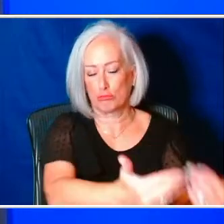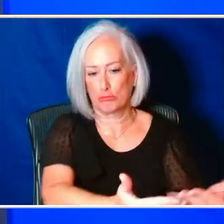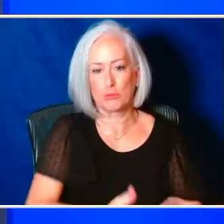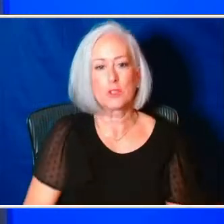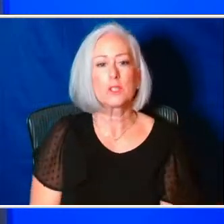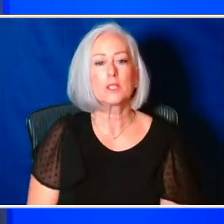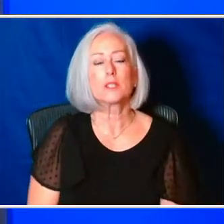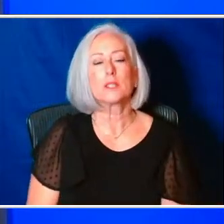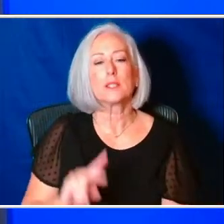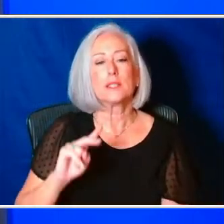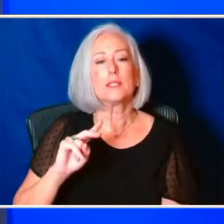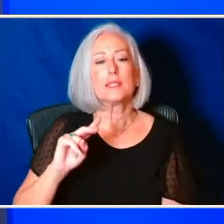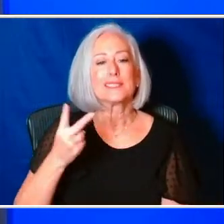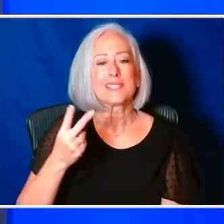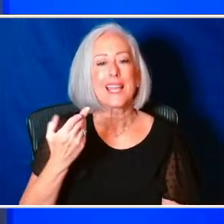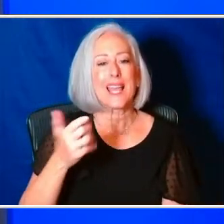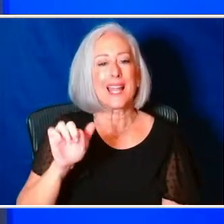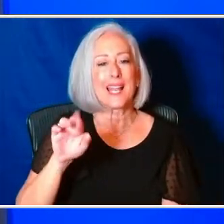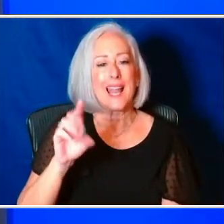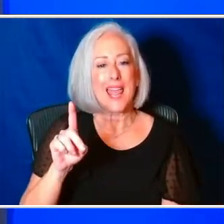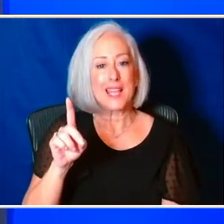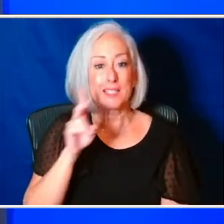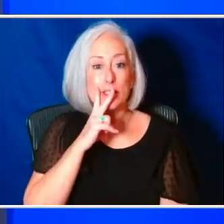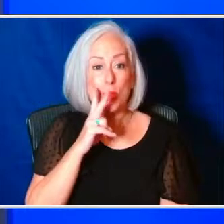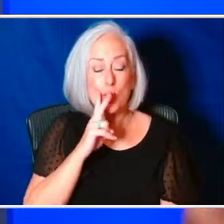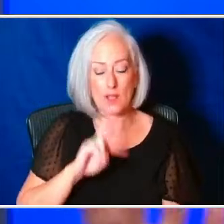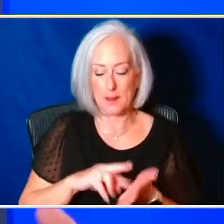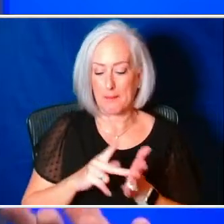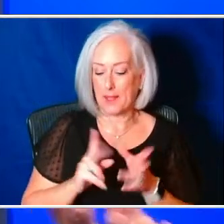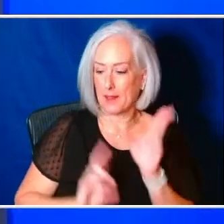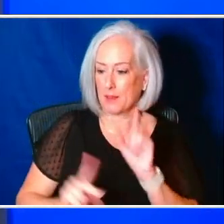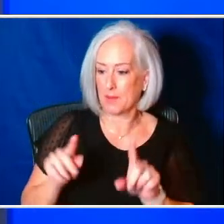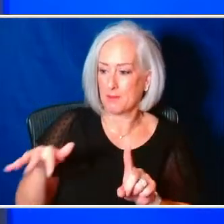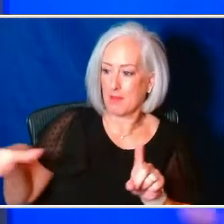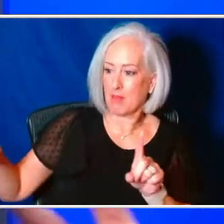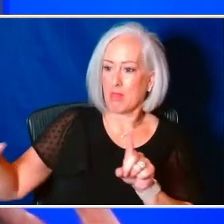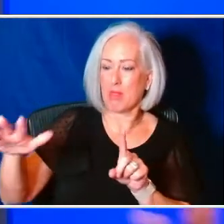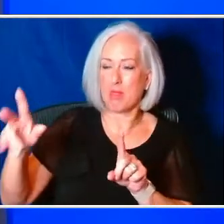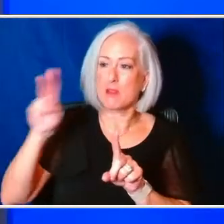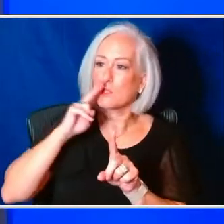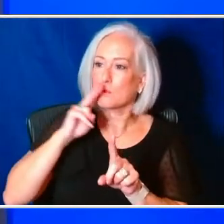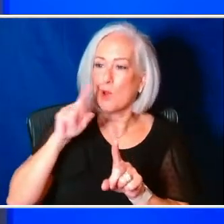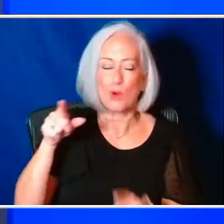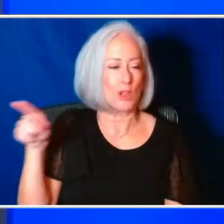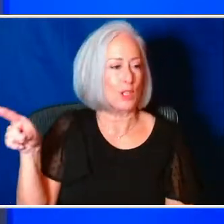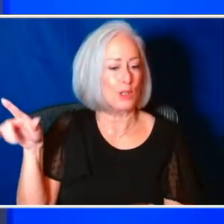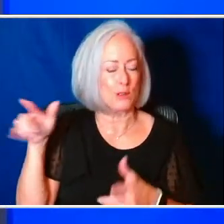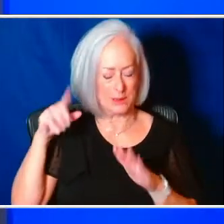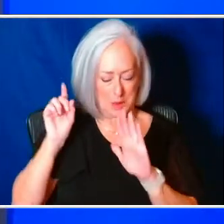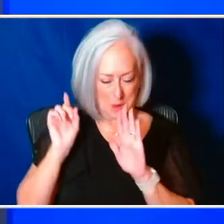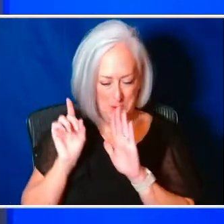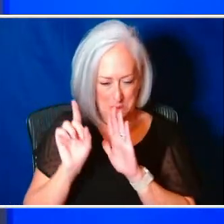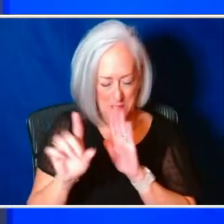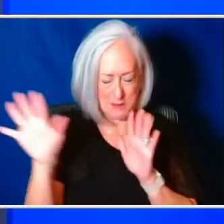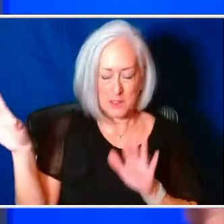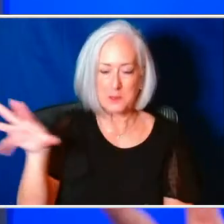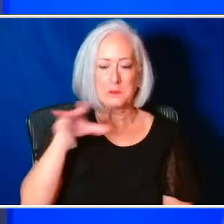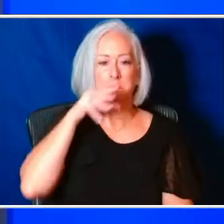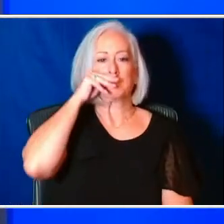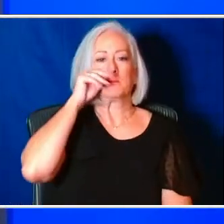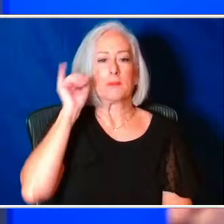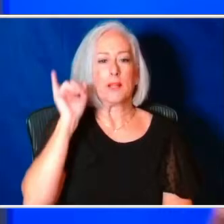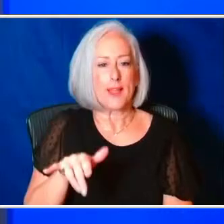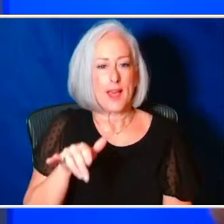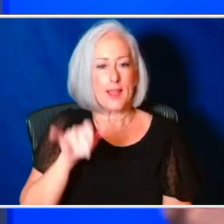has been documented to be also another risk factor. So, and that's why there's all these regulations about